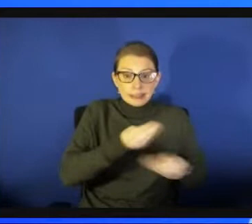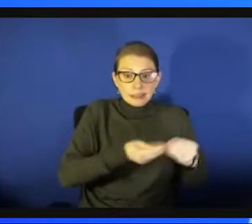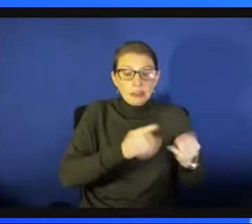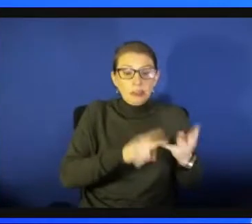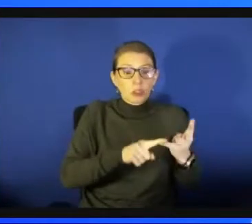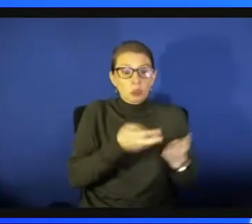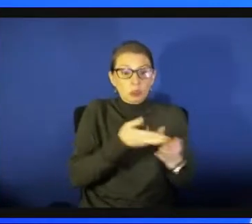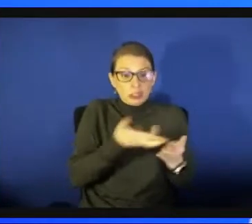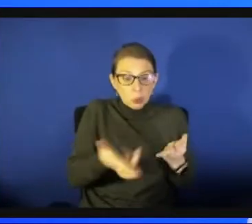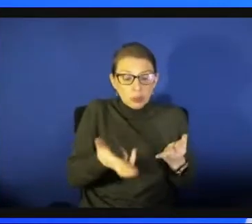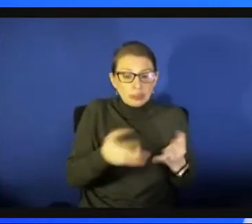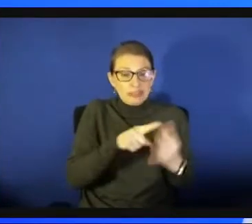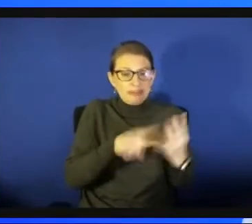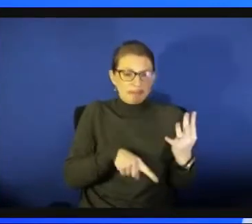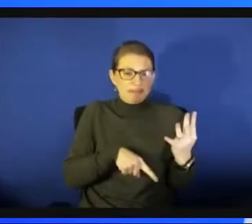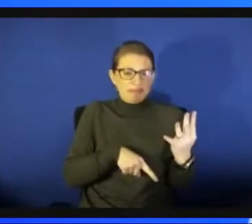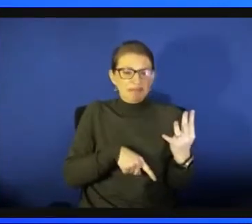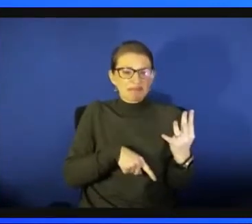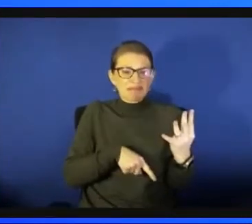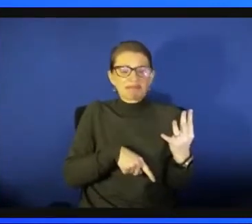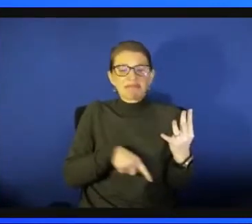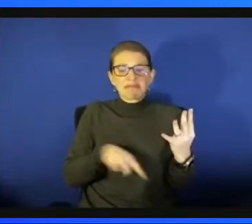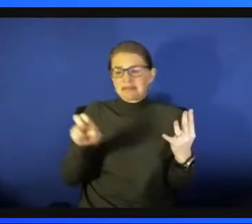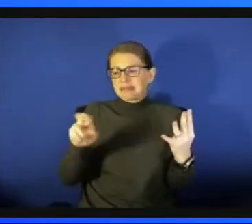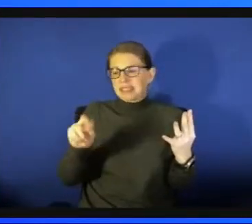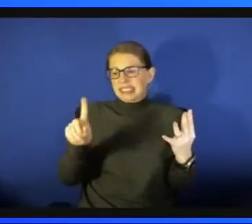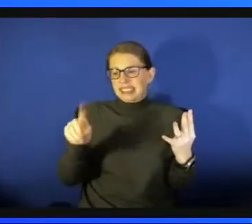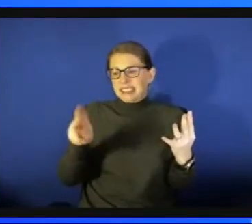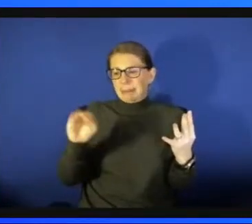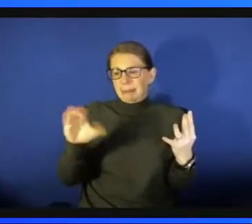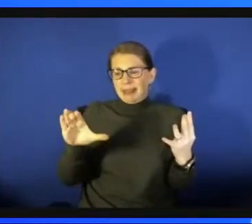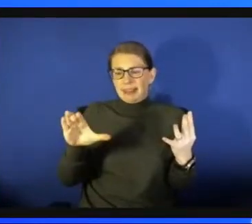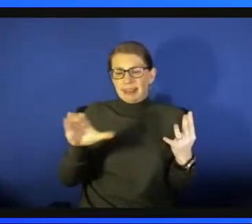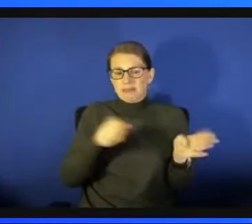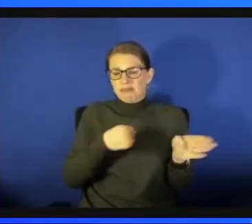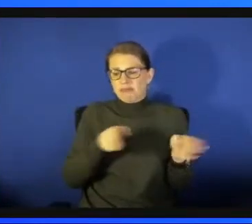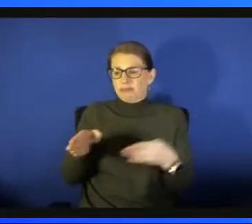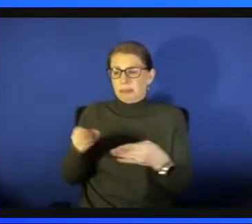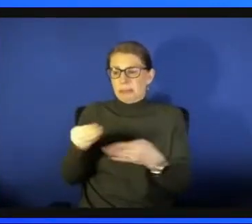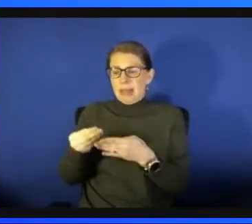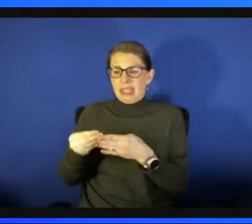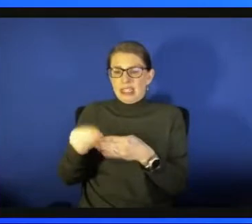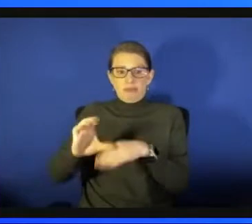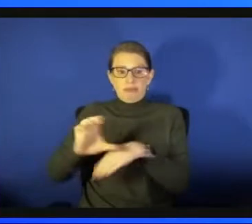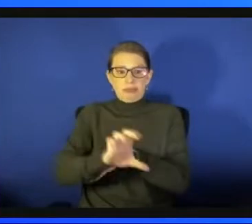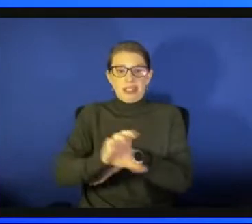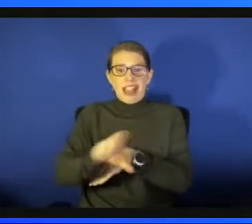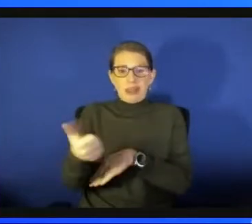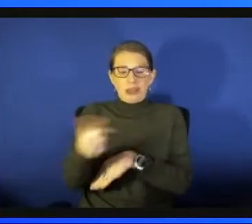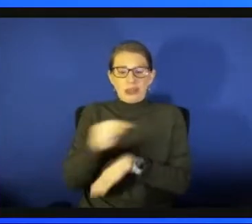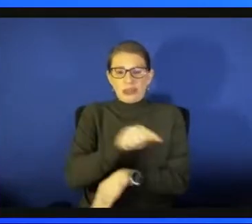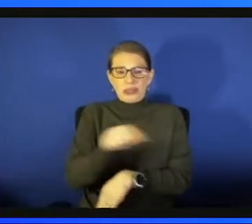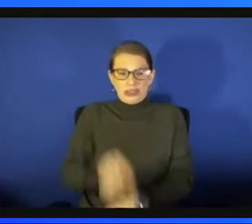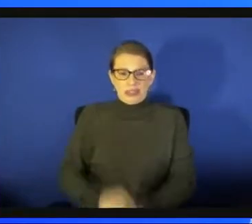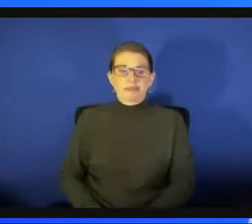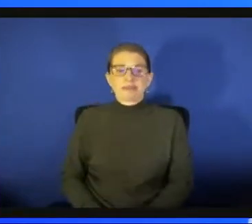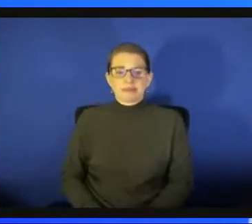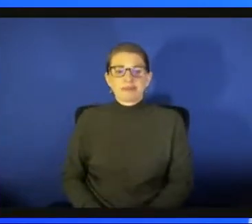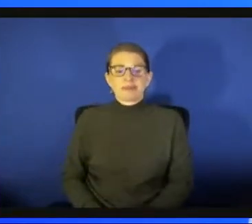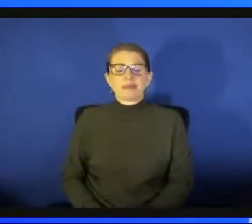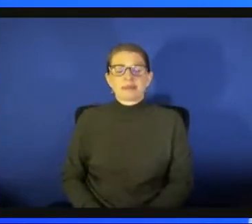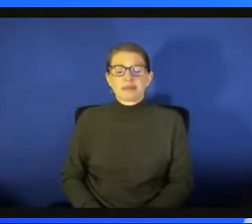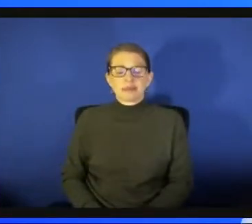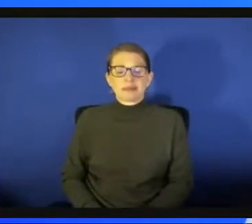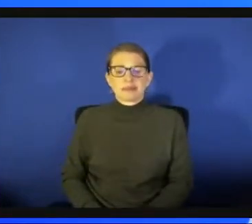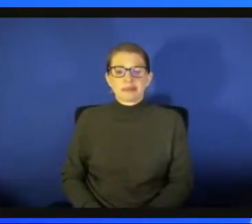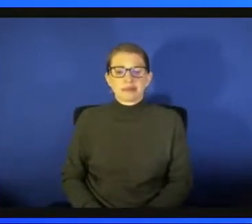thing that we can use to direct some of those funding and finances and resources to other things now, and kind